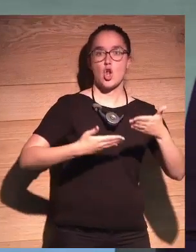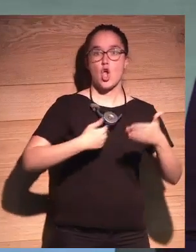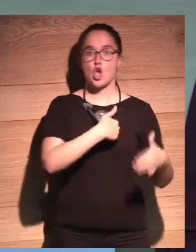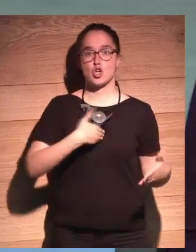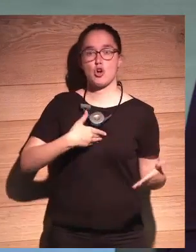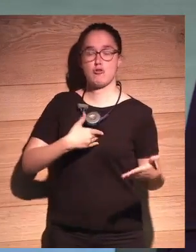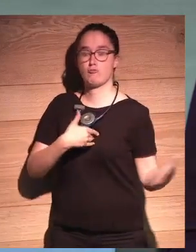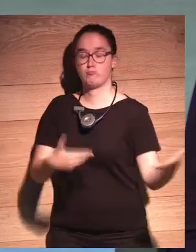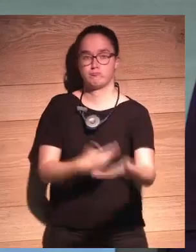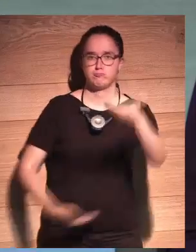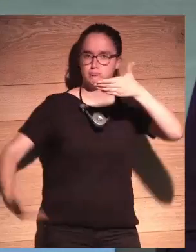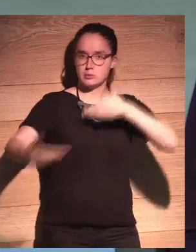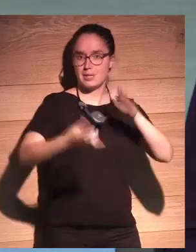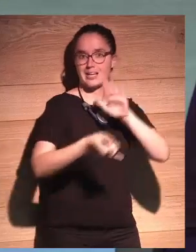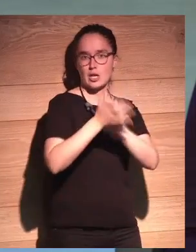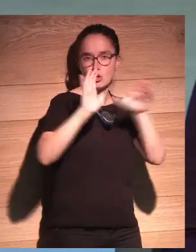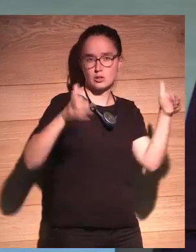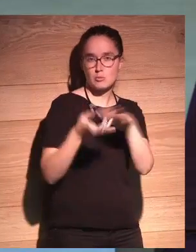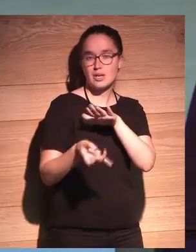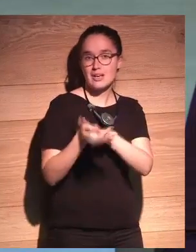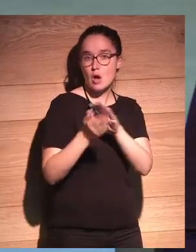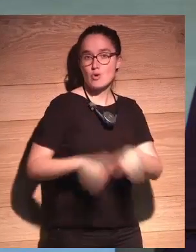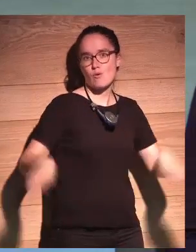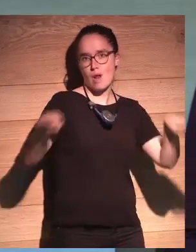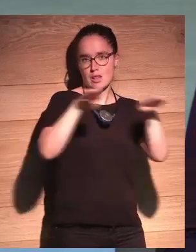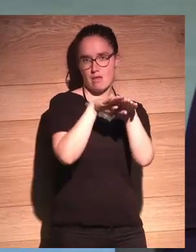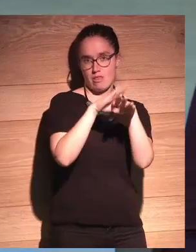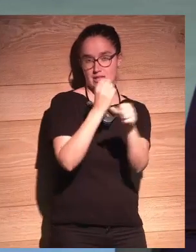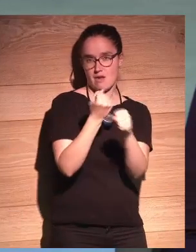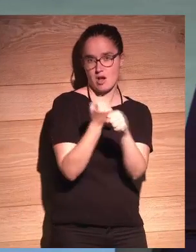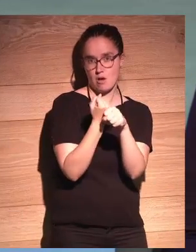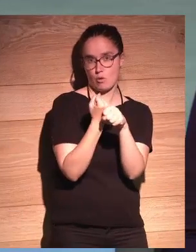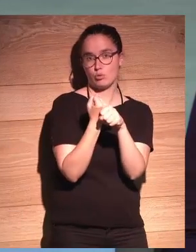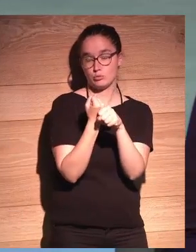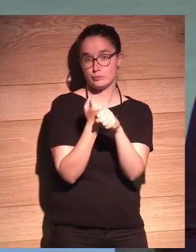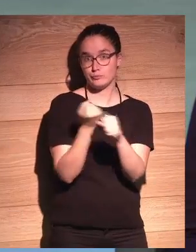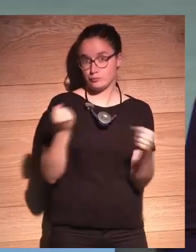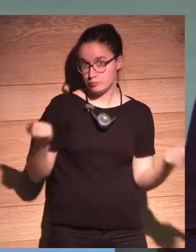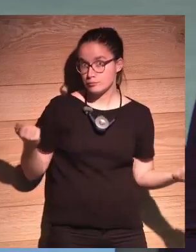same time, and we can create collectively, because this creates